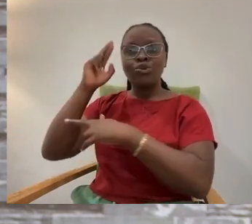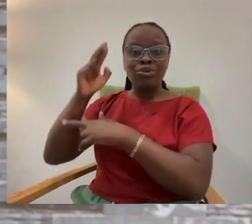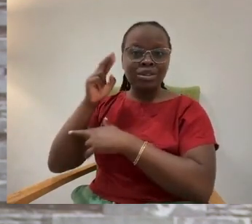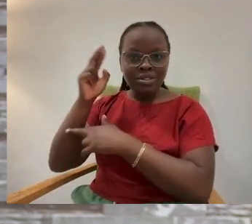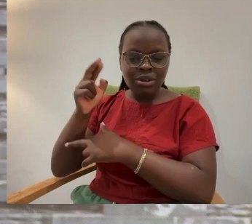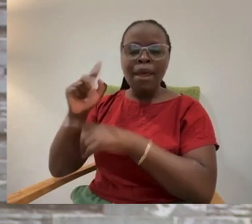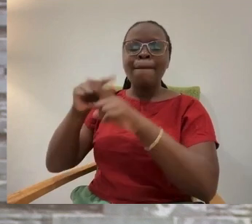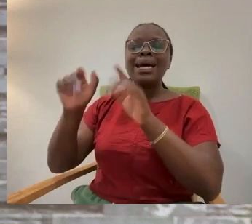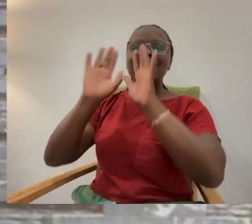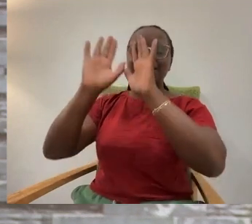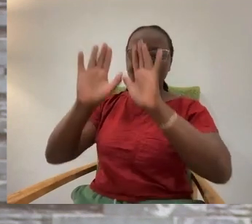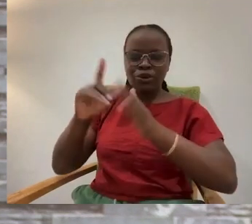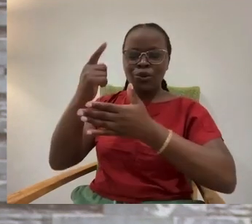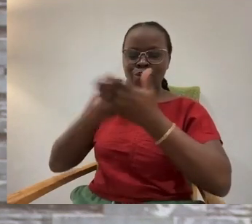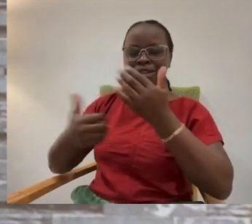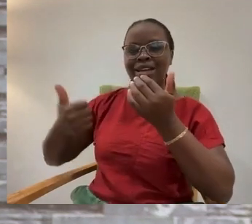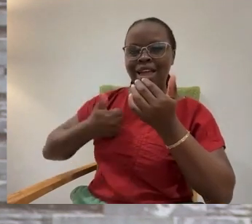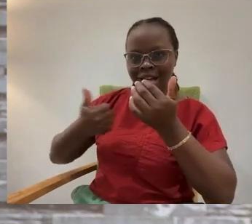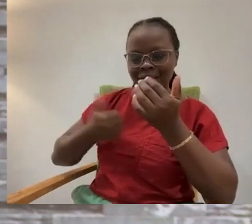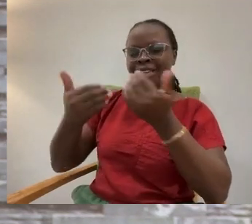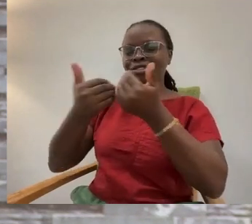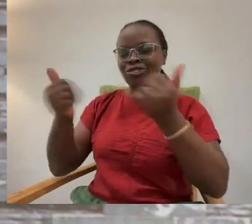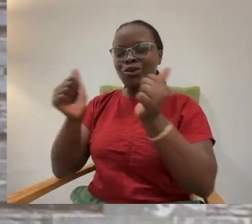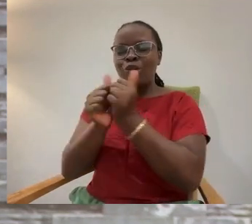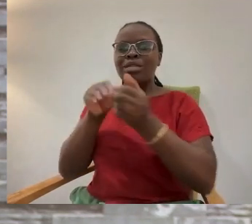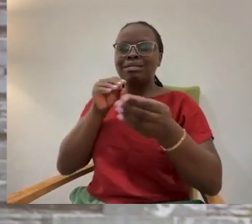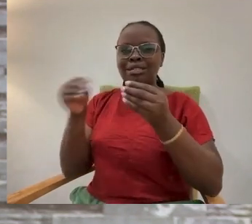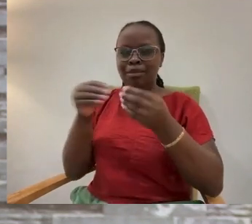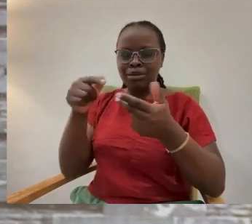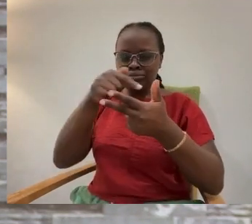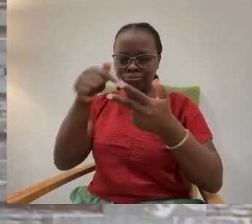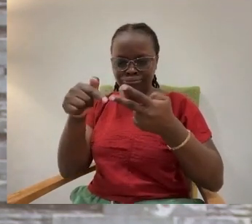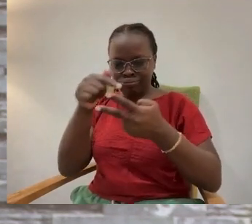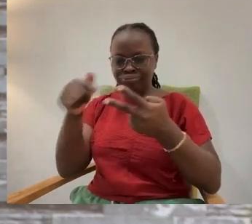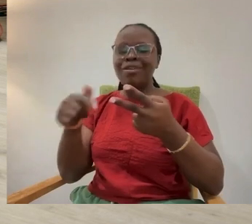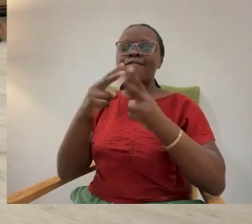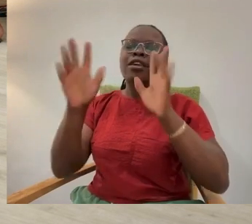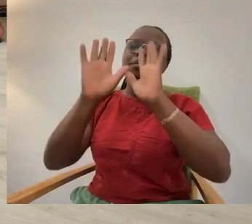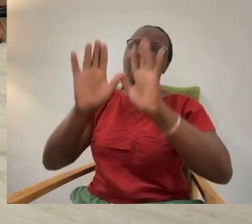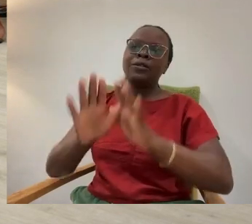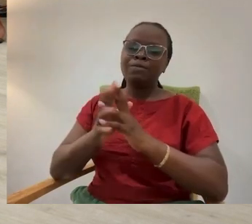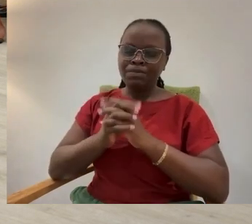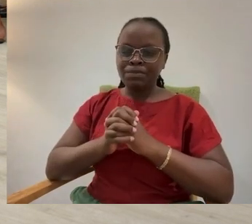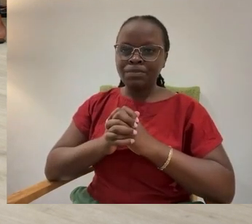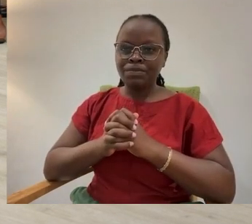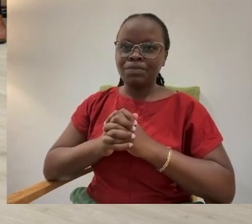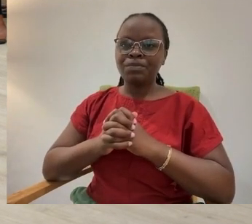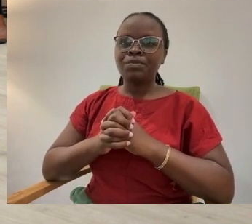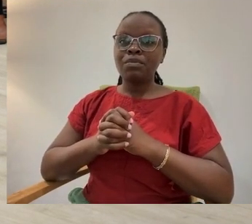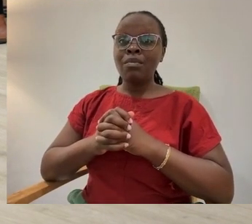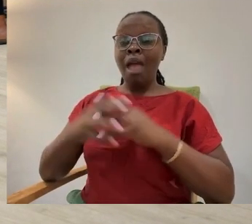more importantly, the girls and the children who are in the last mile children we categorize as. Were there success stories